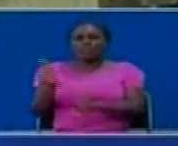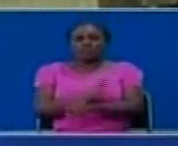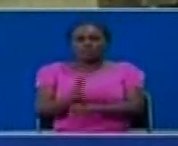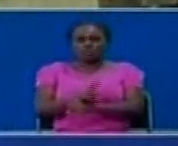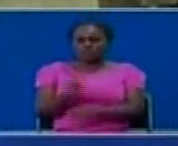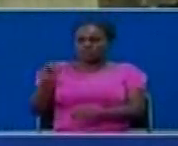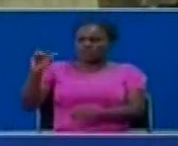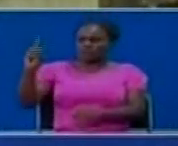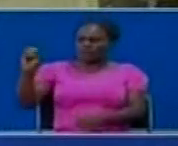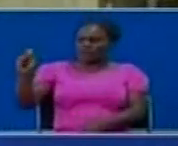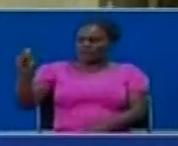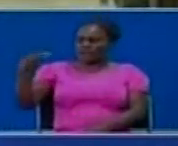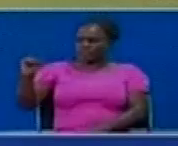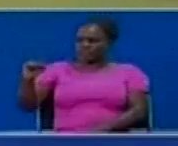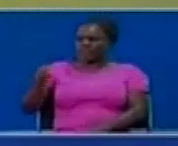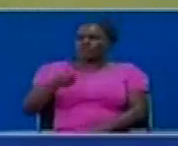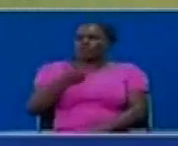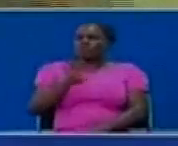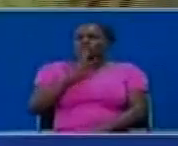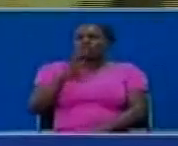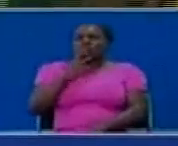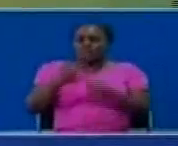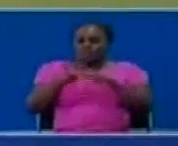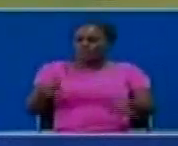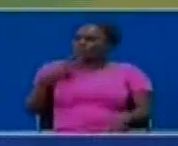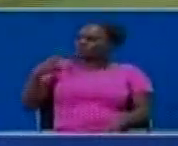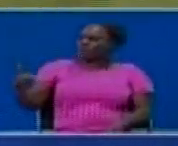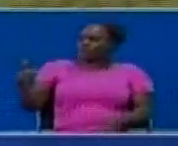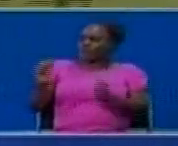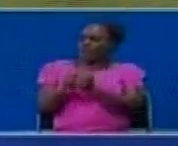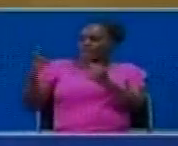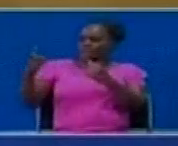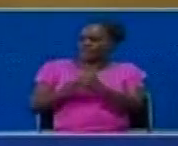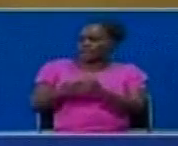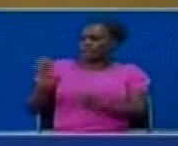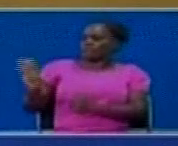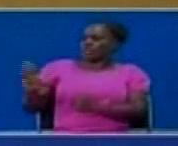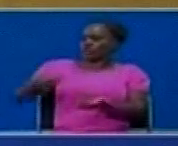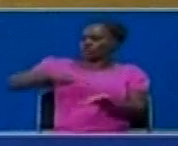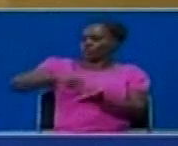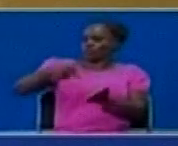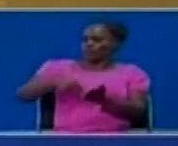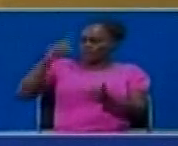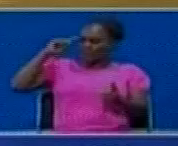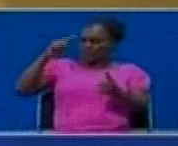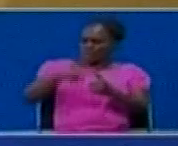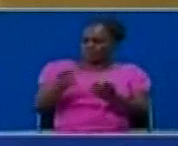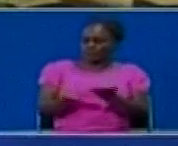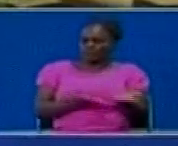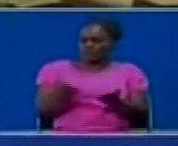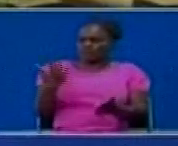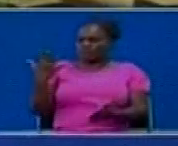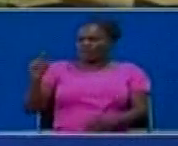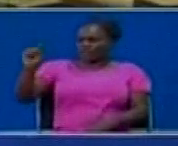Kimathi Githuri Irrigation Scheme, a 218 million shillings project meant to serve some